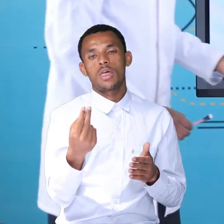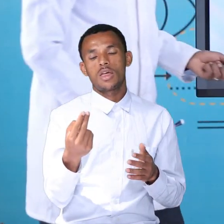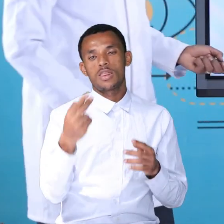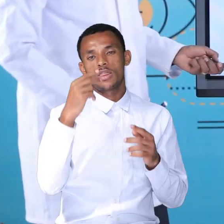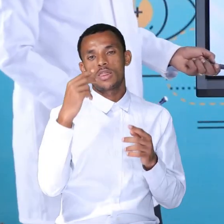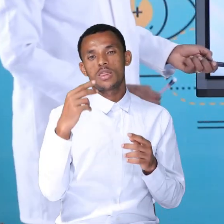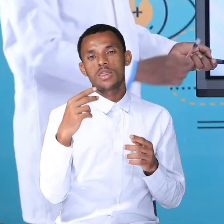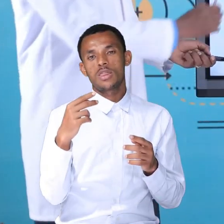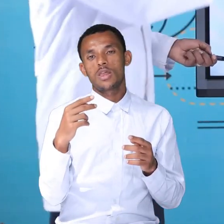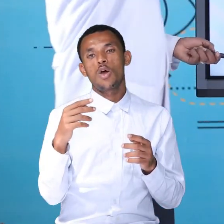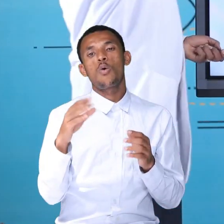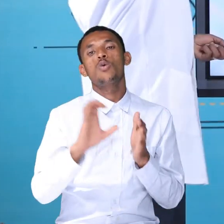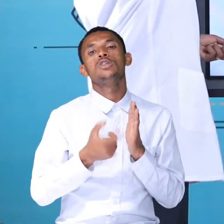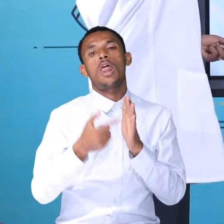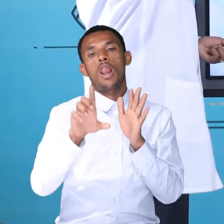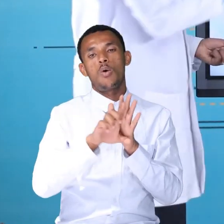Using